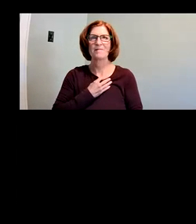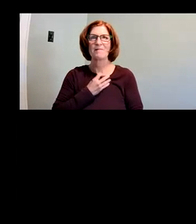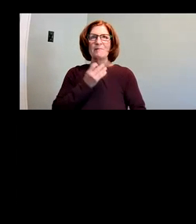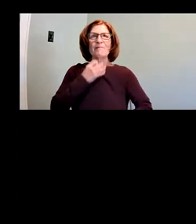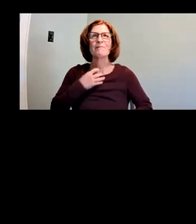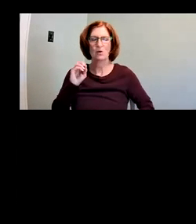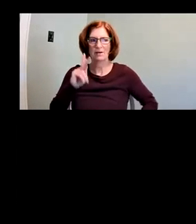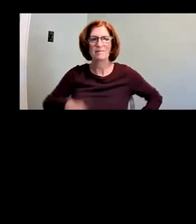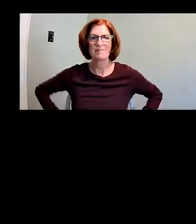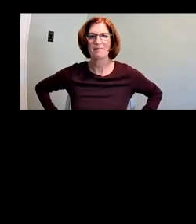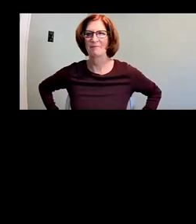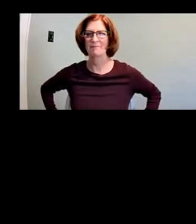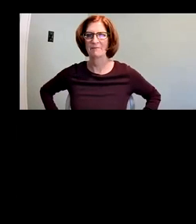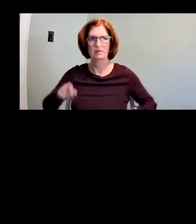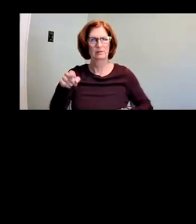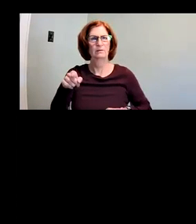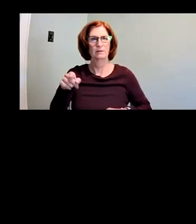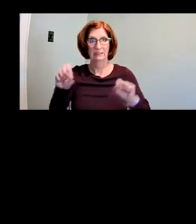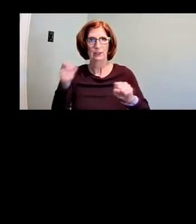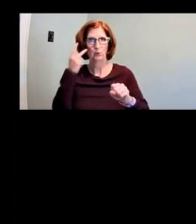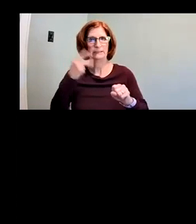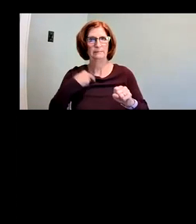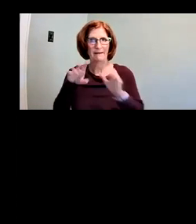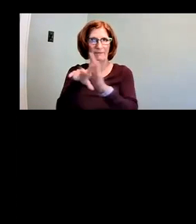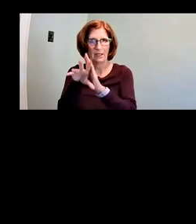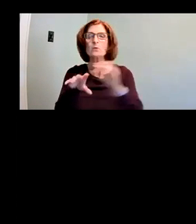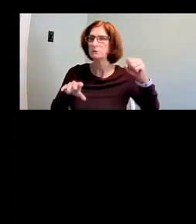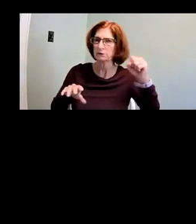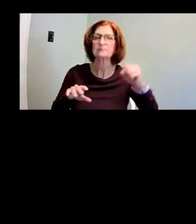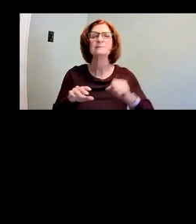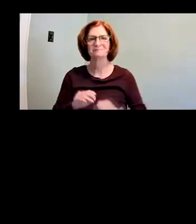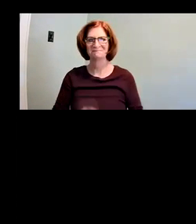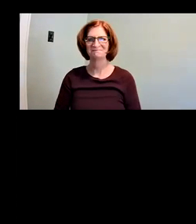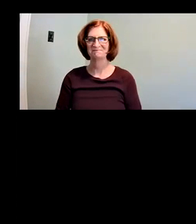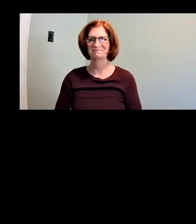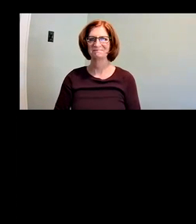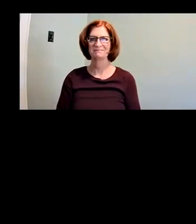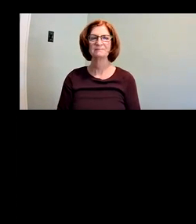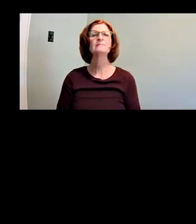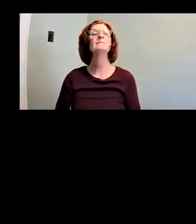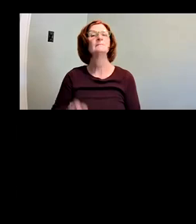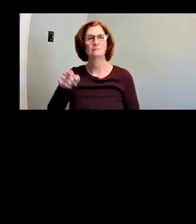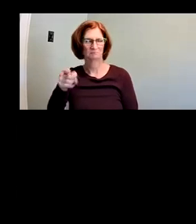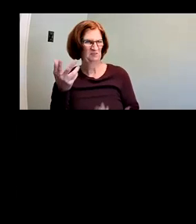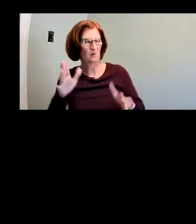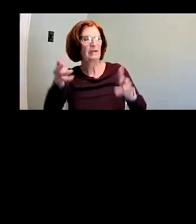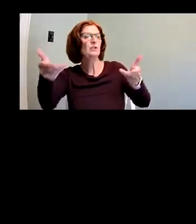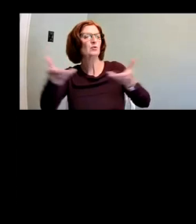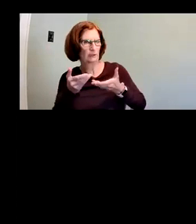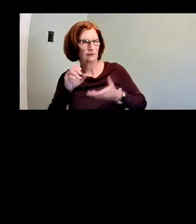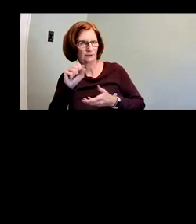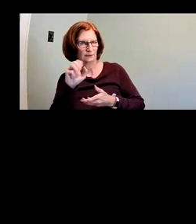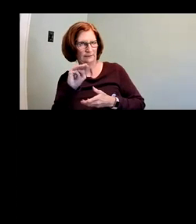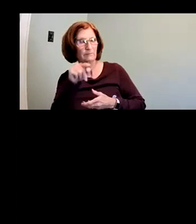all right, my video on? I cannot see it. Yeah, there it is. Okay. Yes. Mm-hmm. All right. So we did the introduction, Sam, and you do